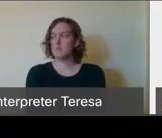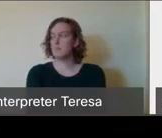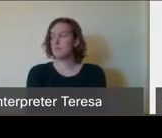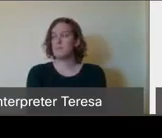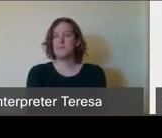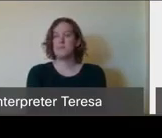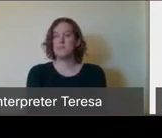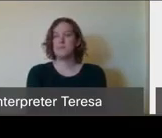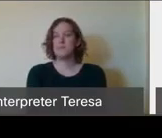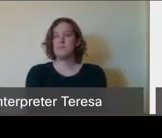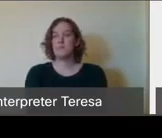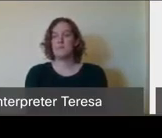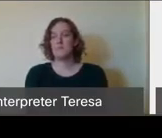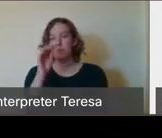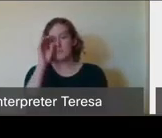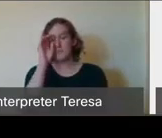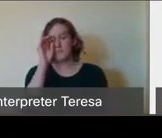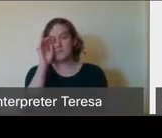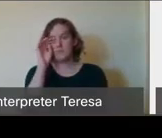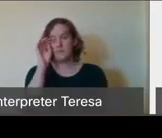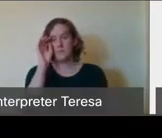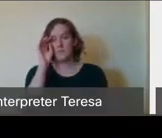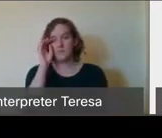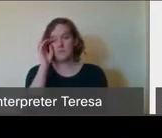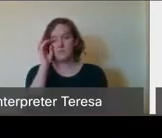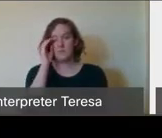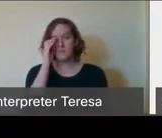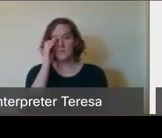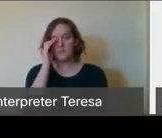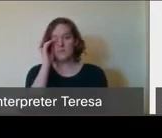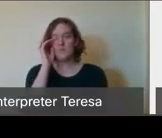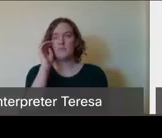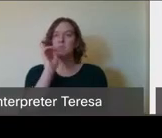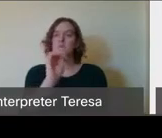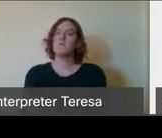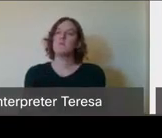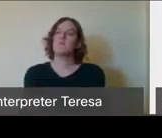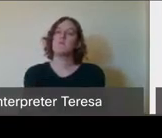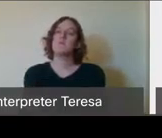see firsthand how their passion